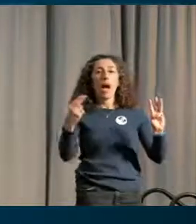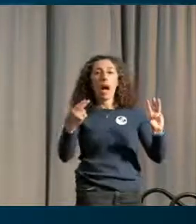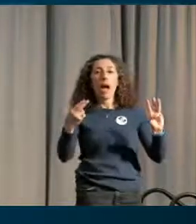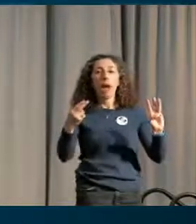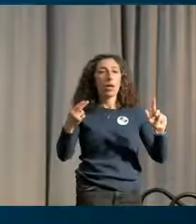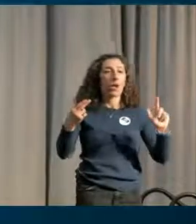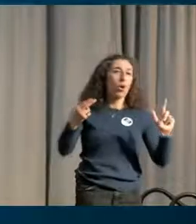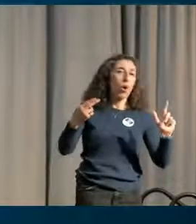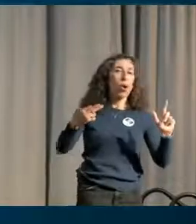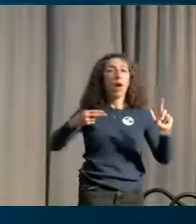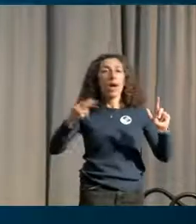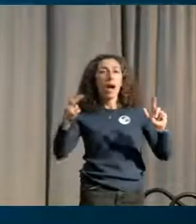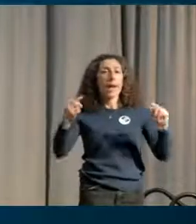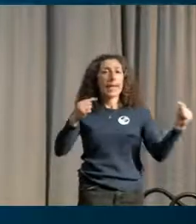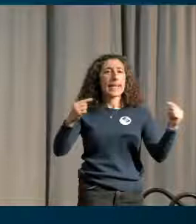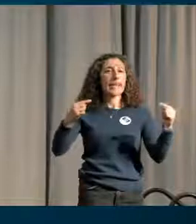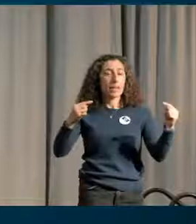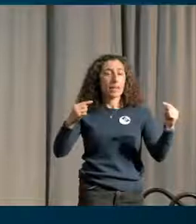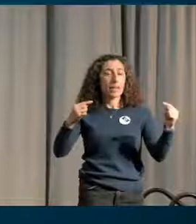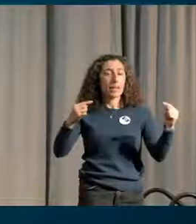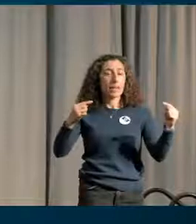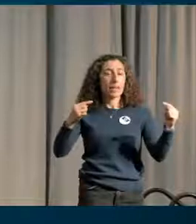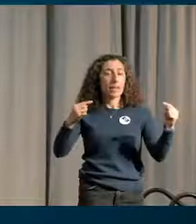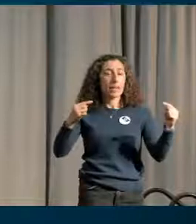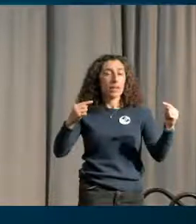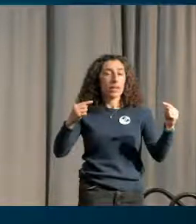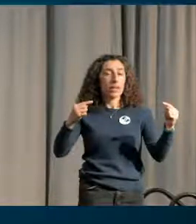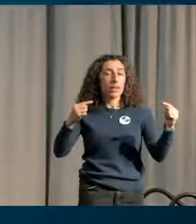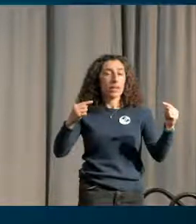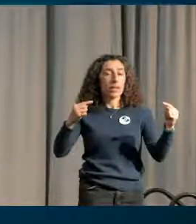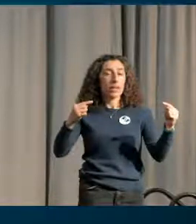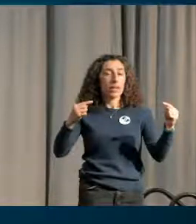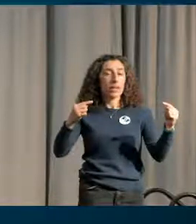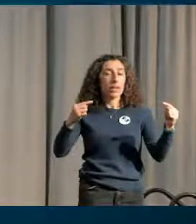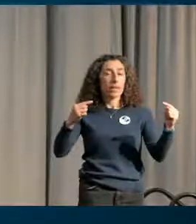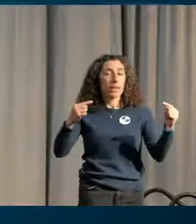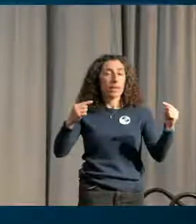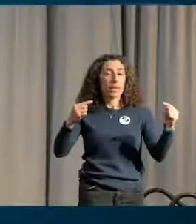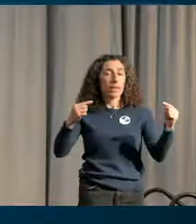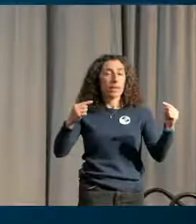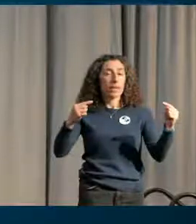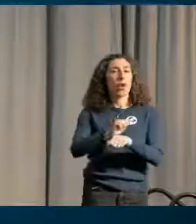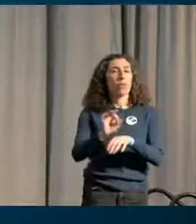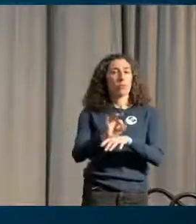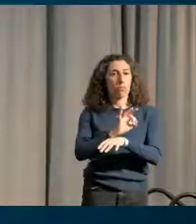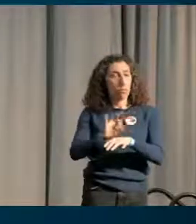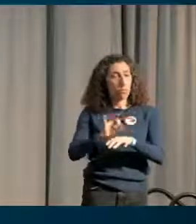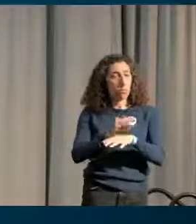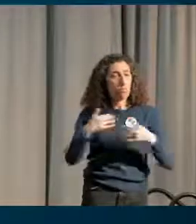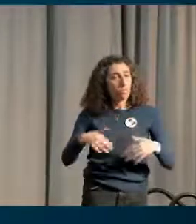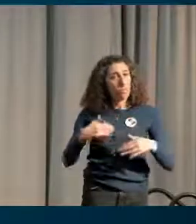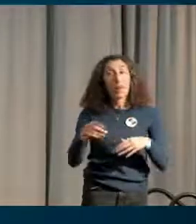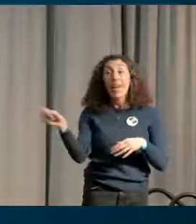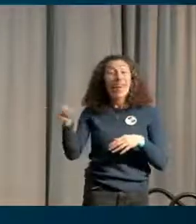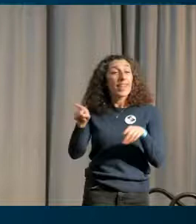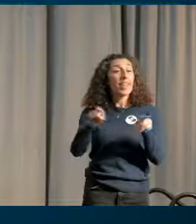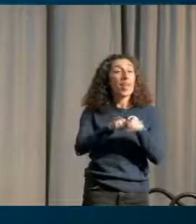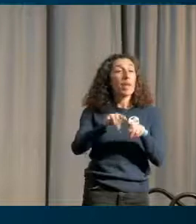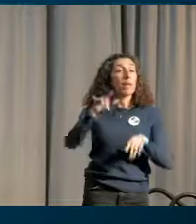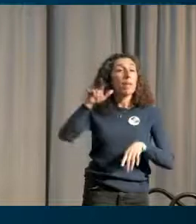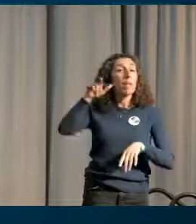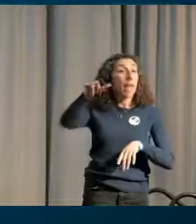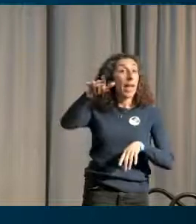high pressure pushing on that spot. So to get to where low pressure is. This is also how planes are flying too, because as a